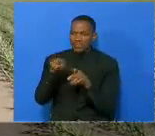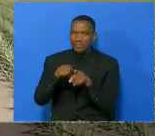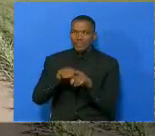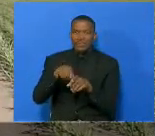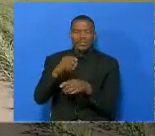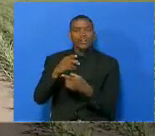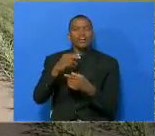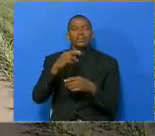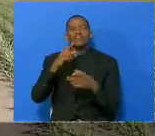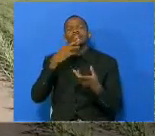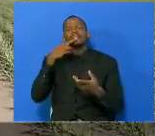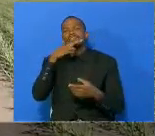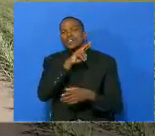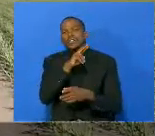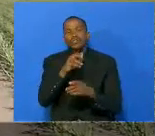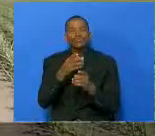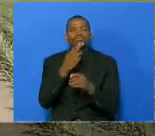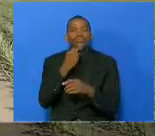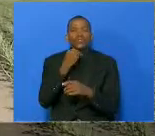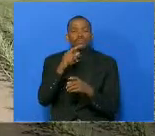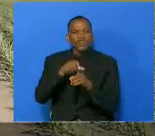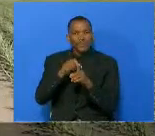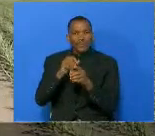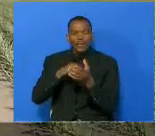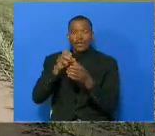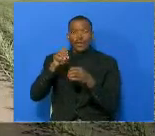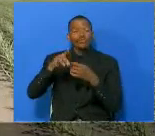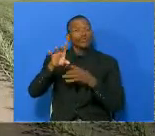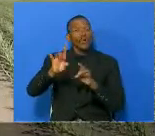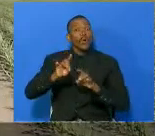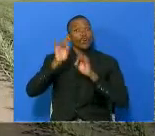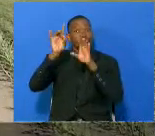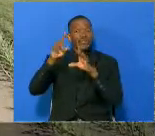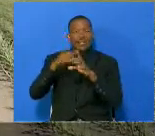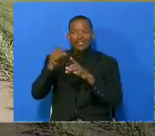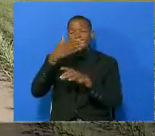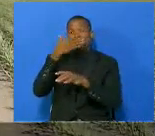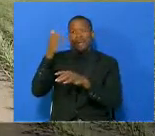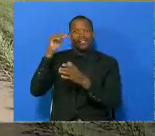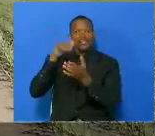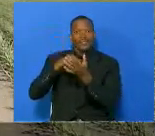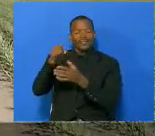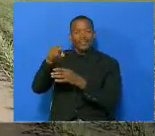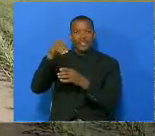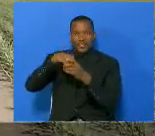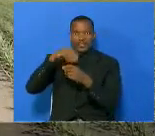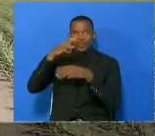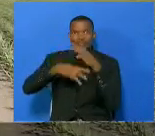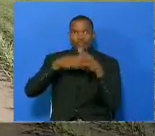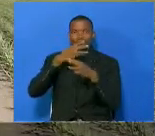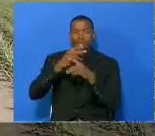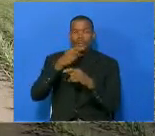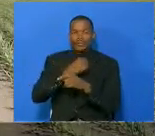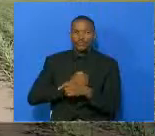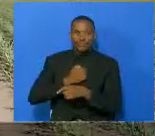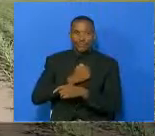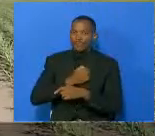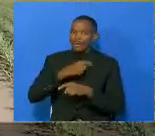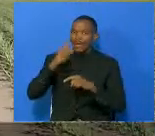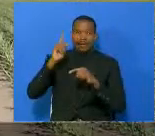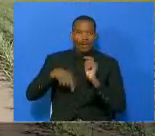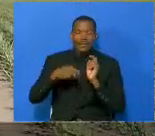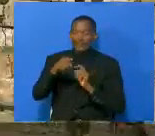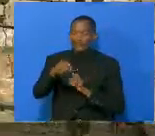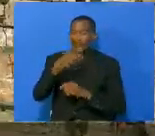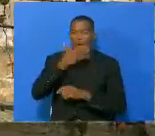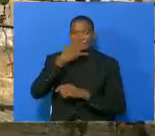sweet sorghum. We procure our seed from Australia. It's the best seed available in the whole world. Unfortunately, it just cannot cope with the